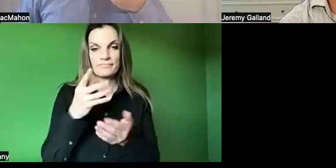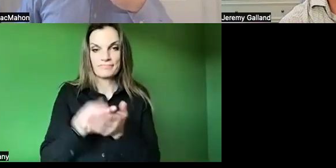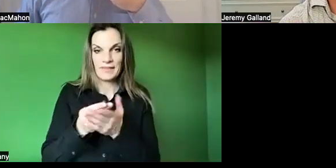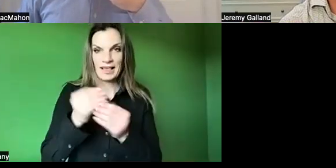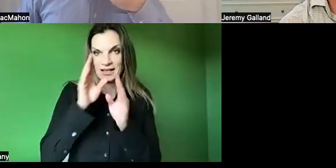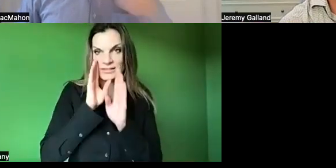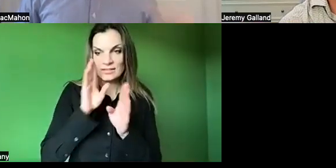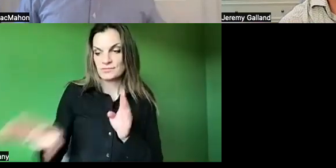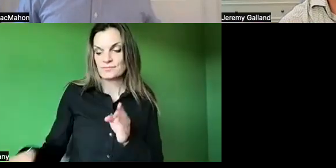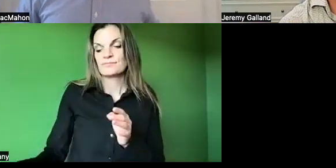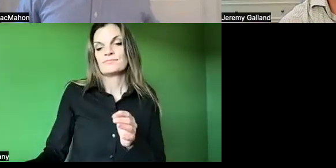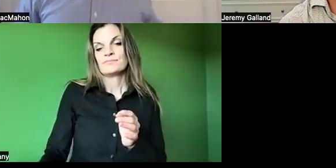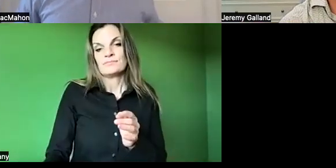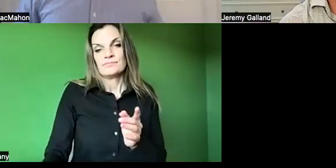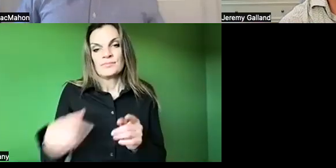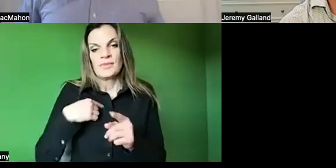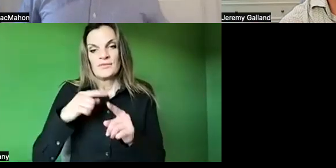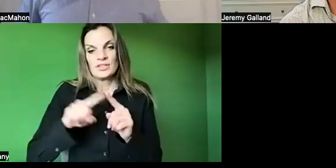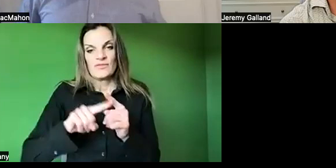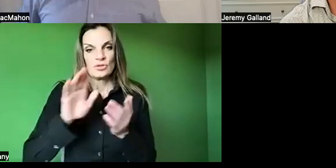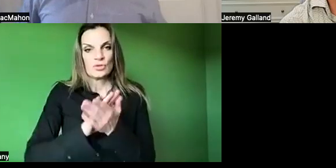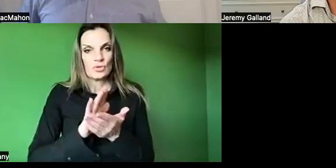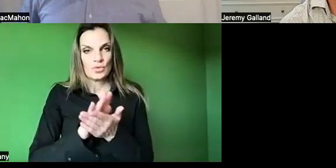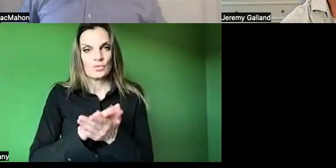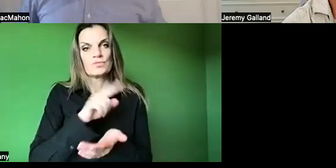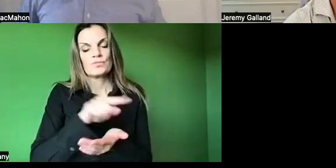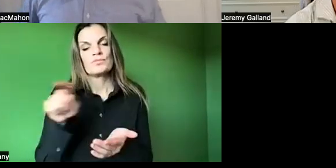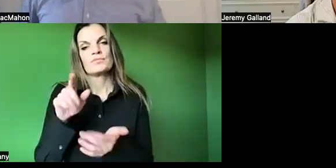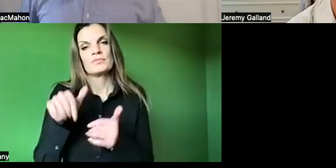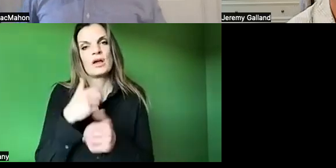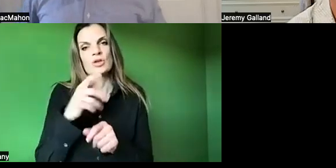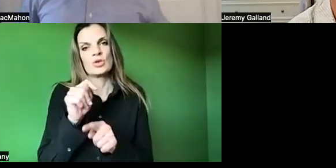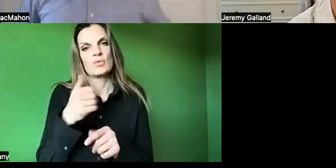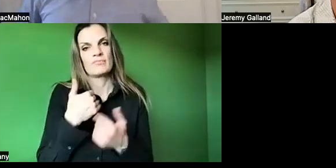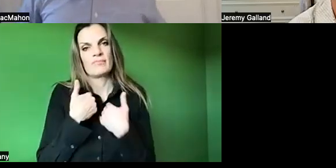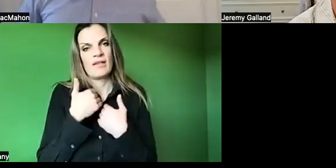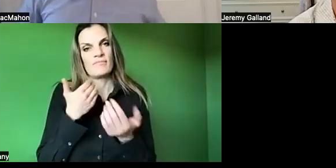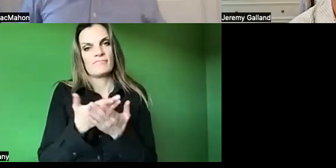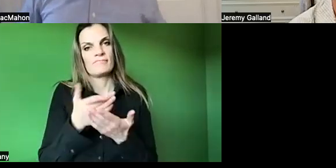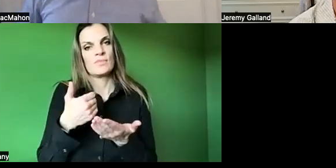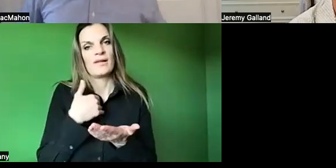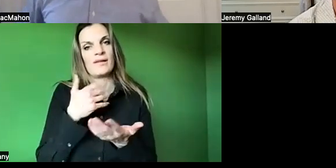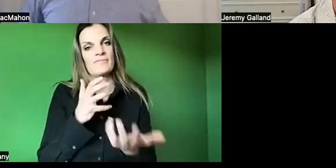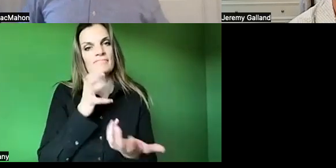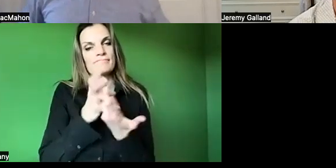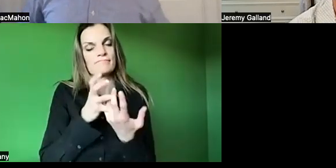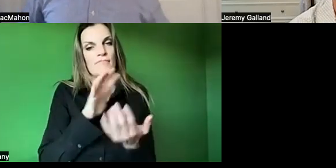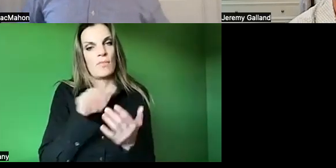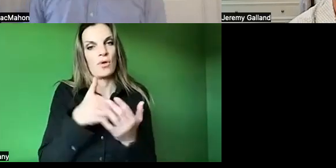schools or who have graduated, how do you intend to gather the knowledge necessary to meet the needs of all students?